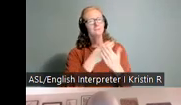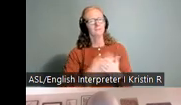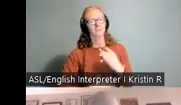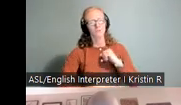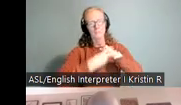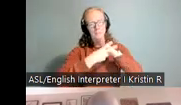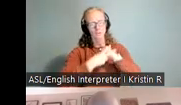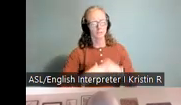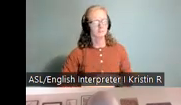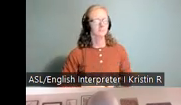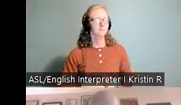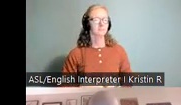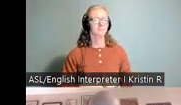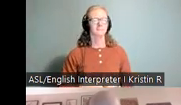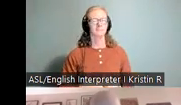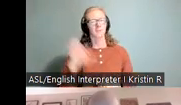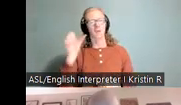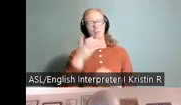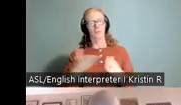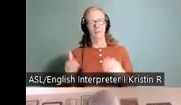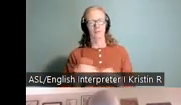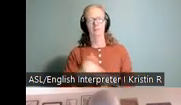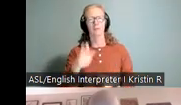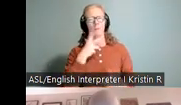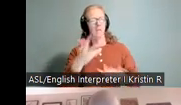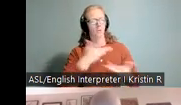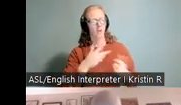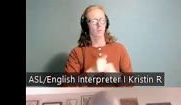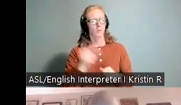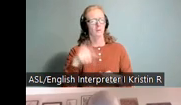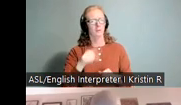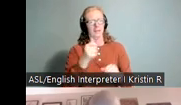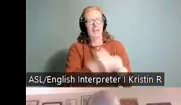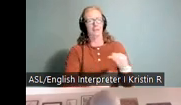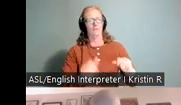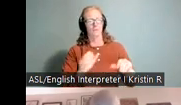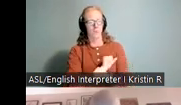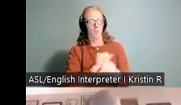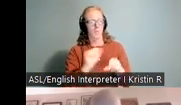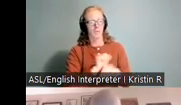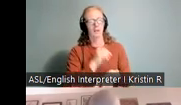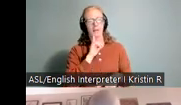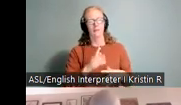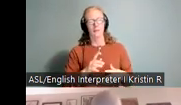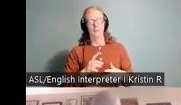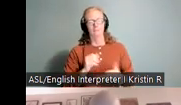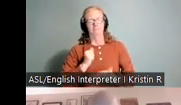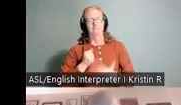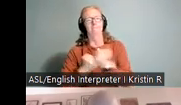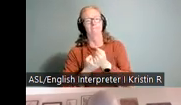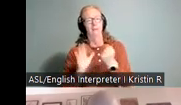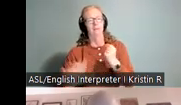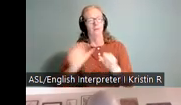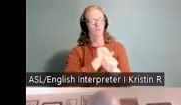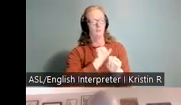retention and, you know, other ways in which they interact with the sworn employees and sort of supplement the job that they're doing, I think